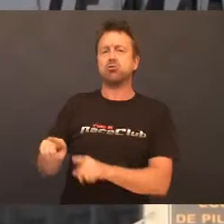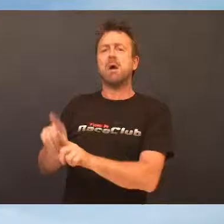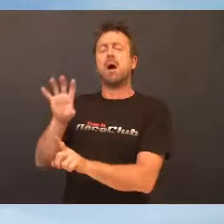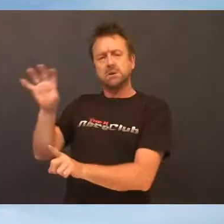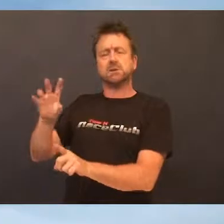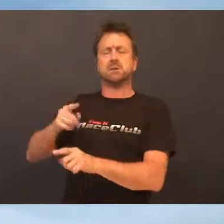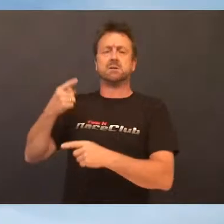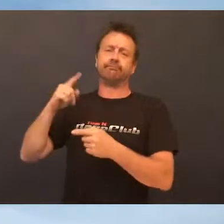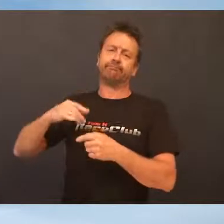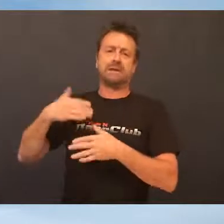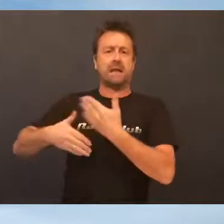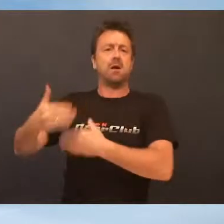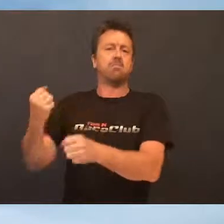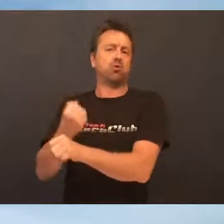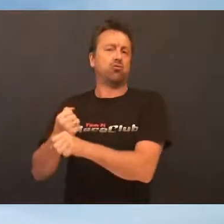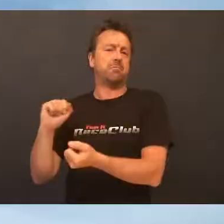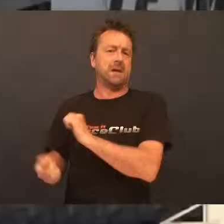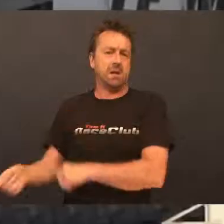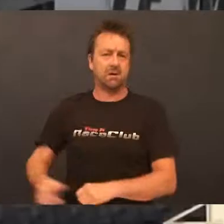based on series production vehicles.